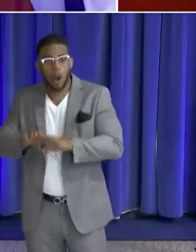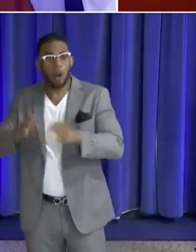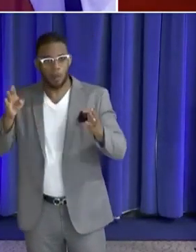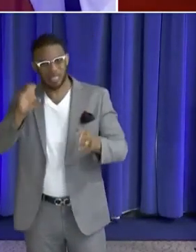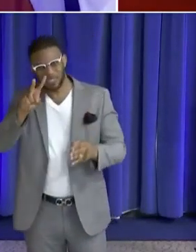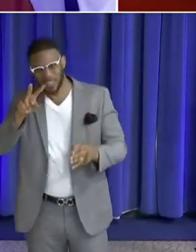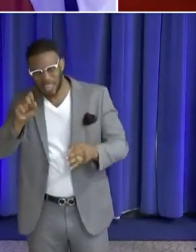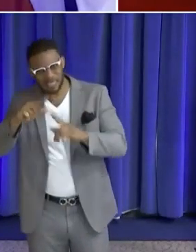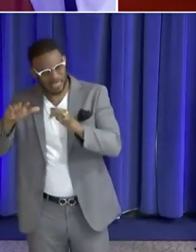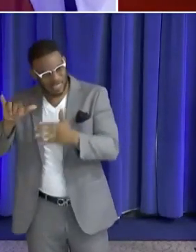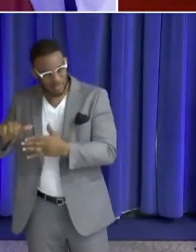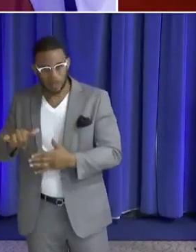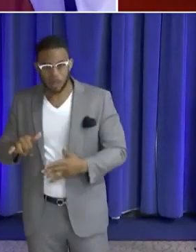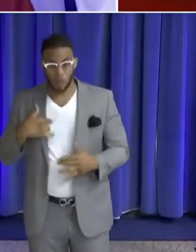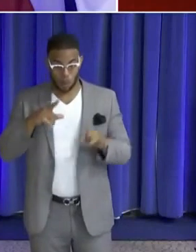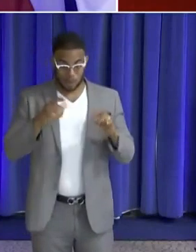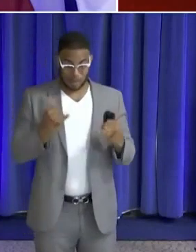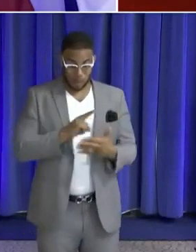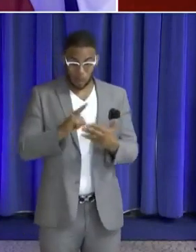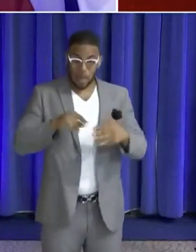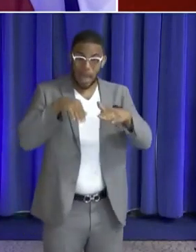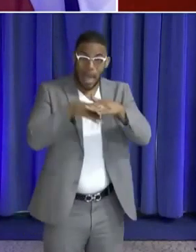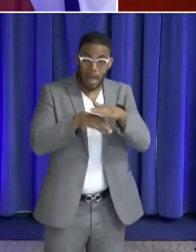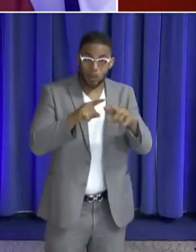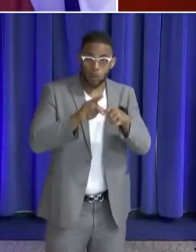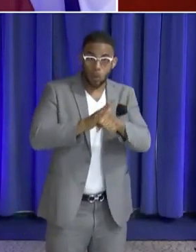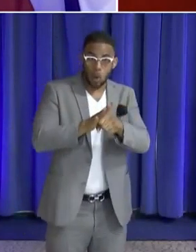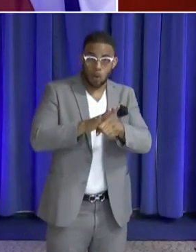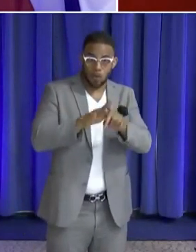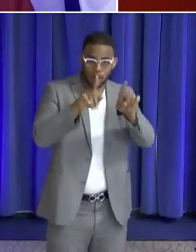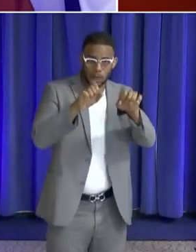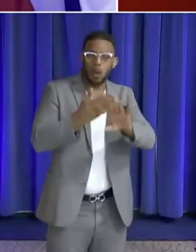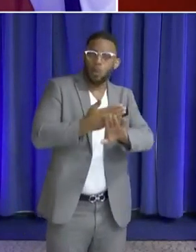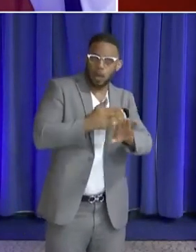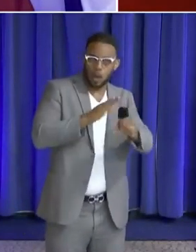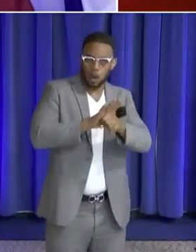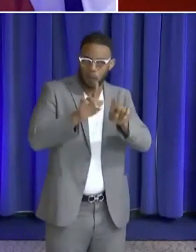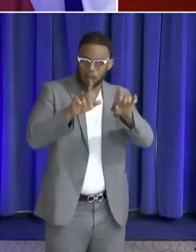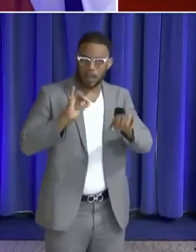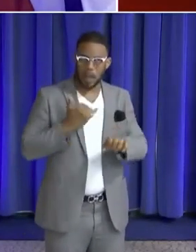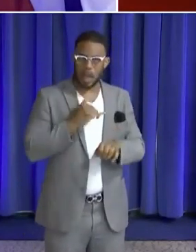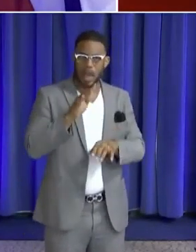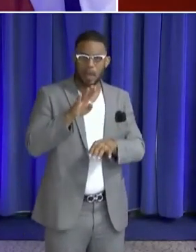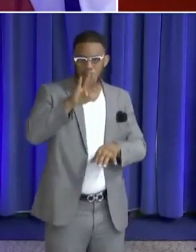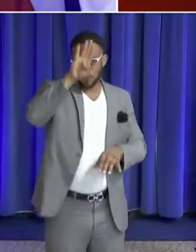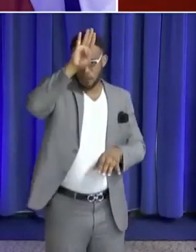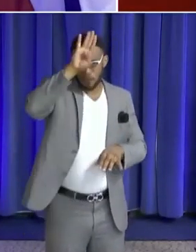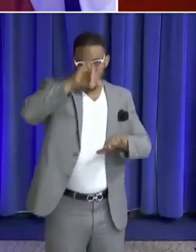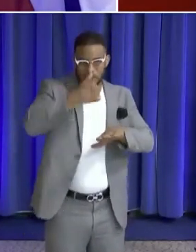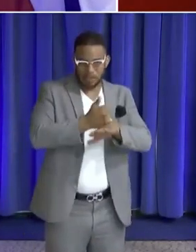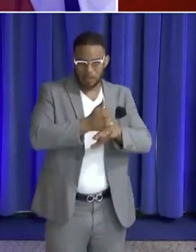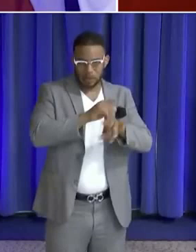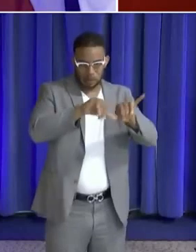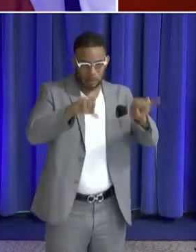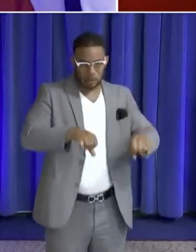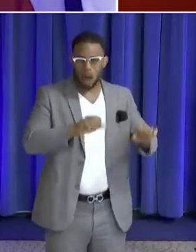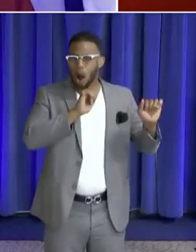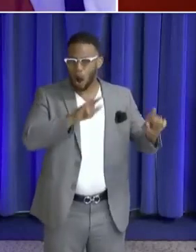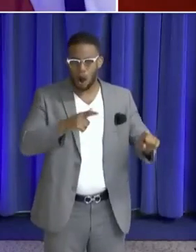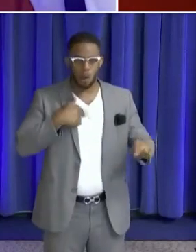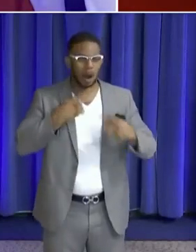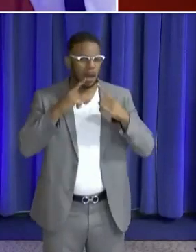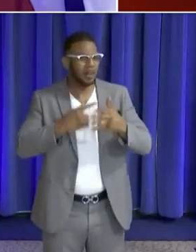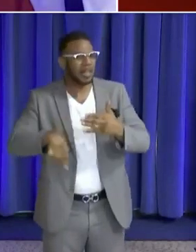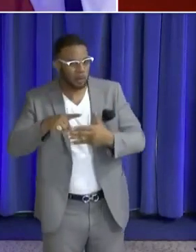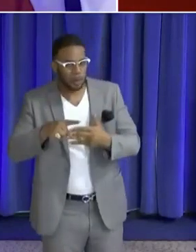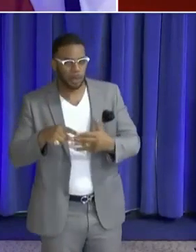testing this week access to free COVID testing at our fire stations. And we will announce next